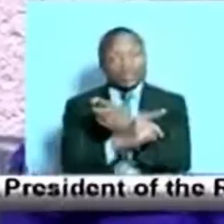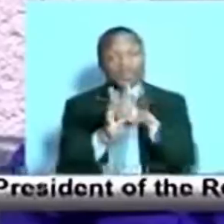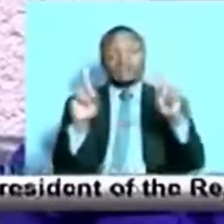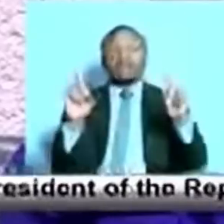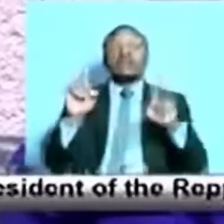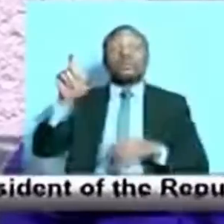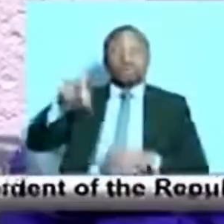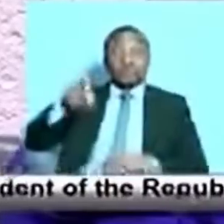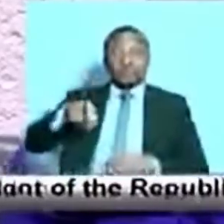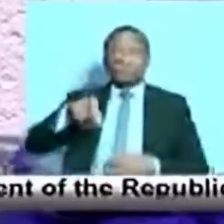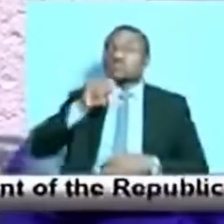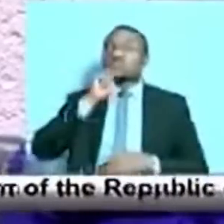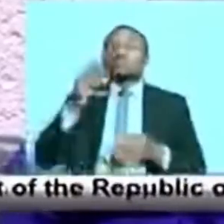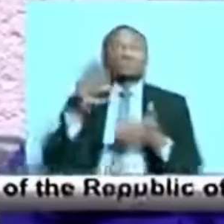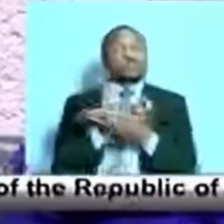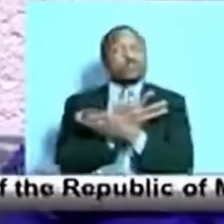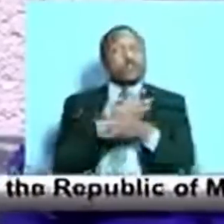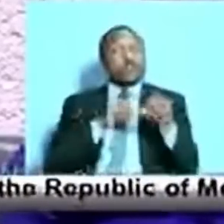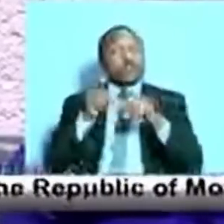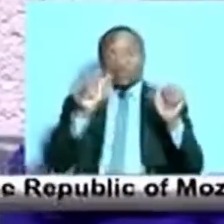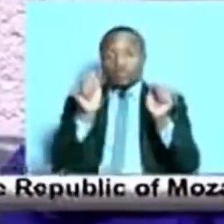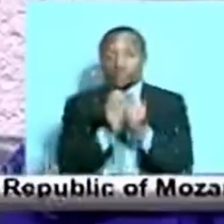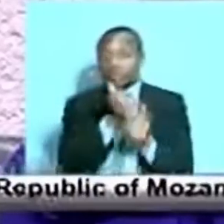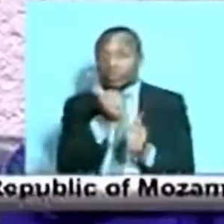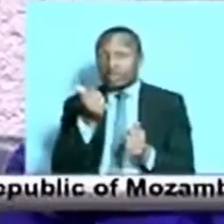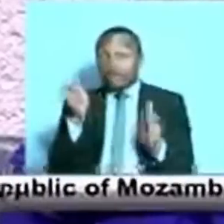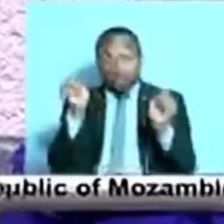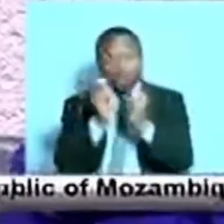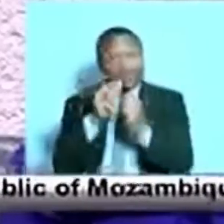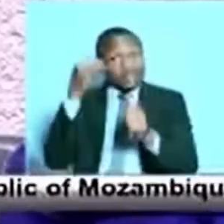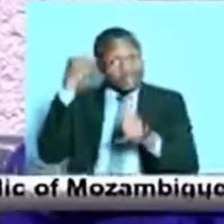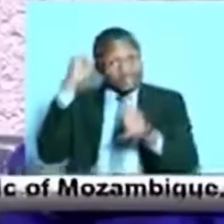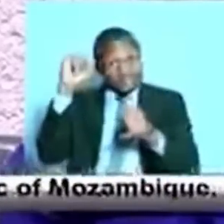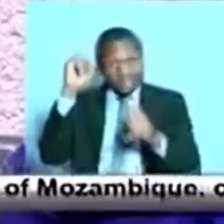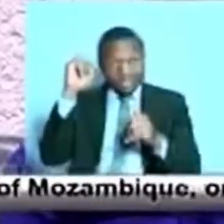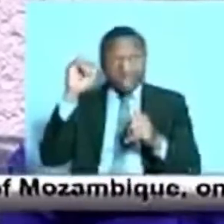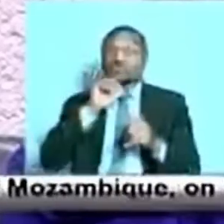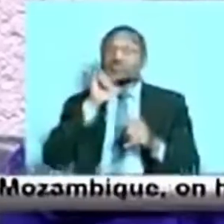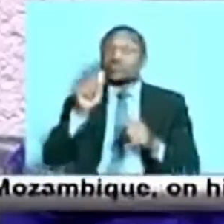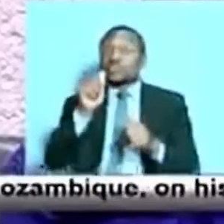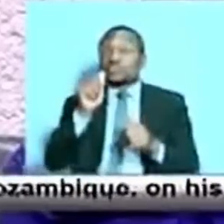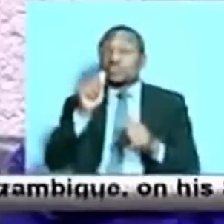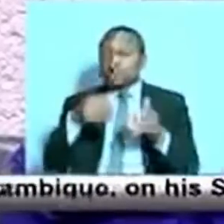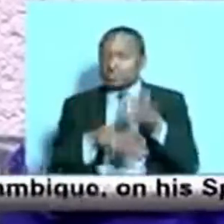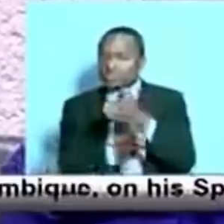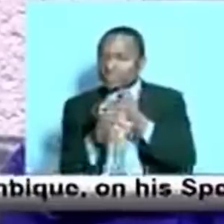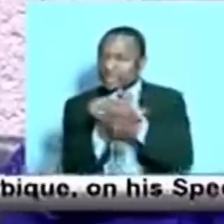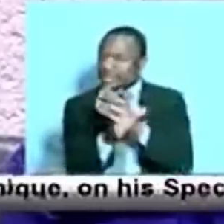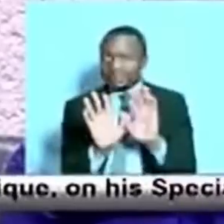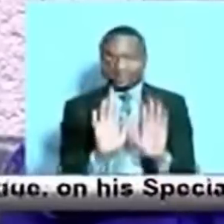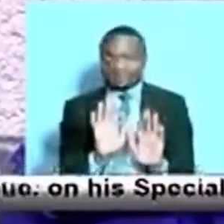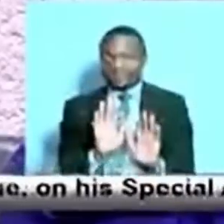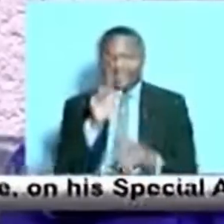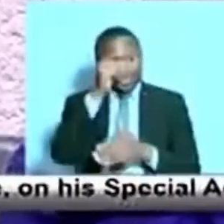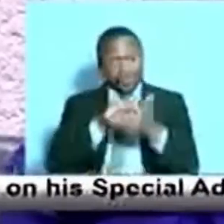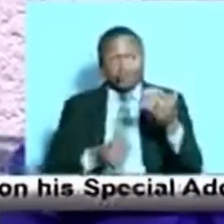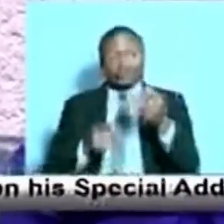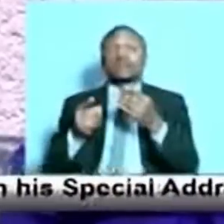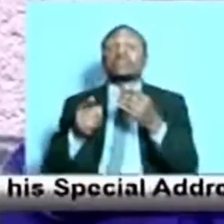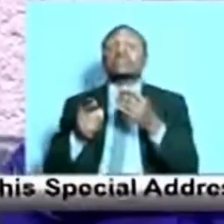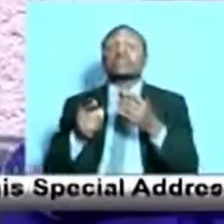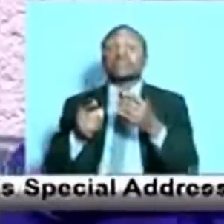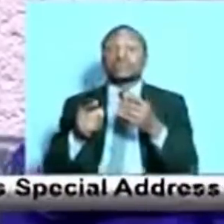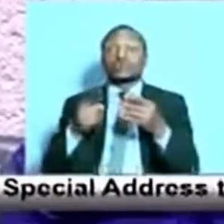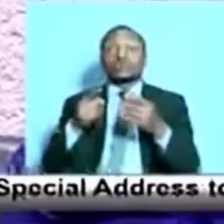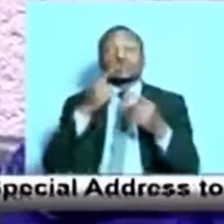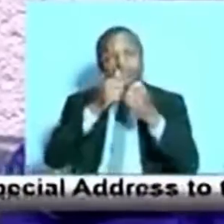we need not to be afraid to compete with each other in terms of ideas, instead of mingalato. And I think that is what he was trying to send the